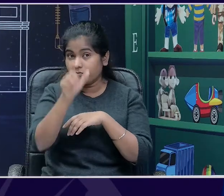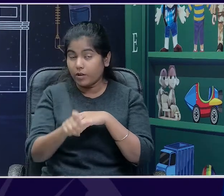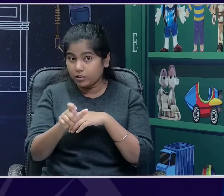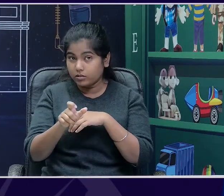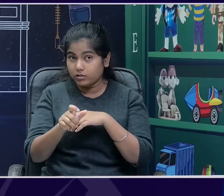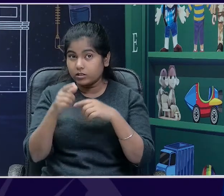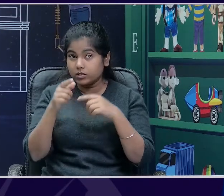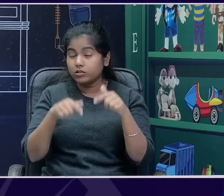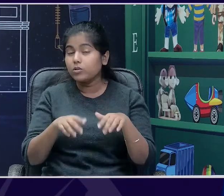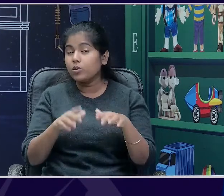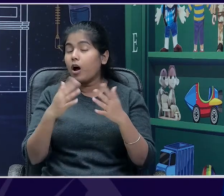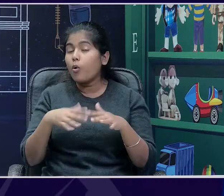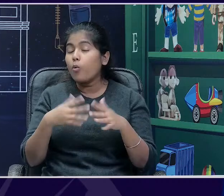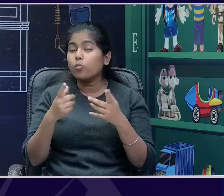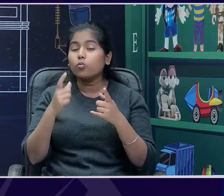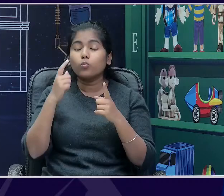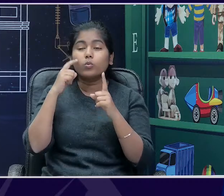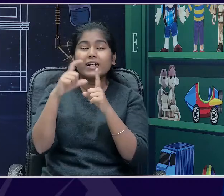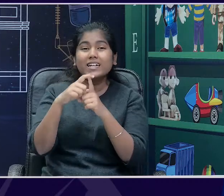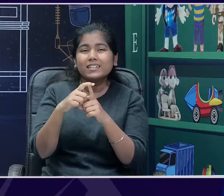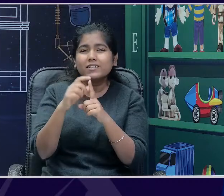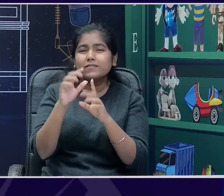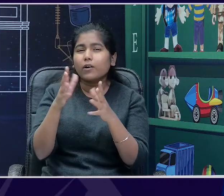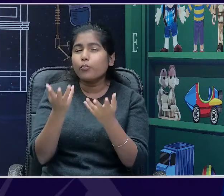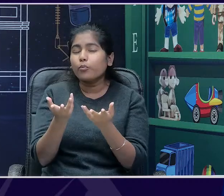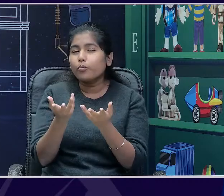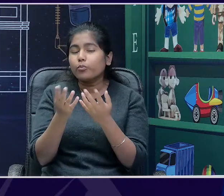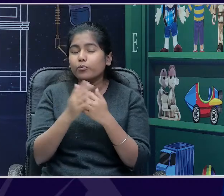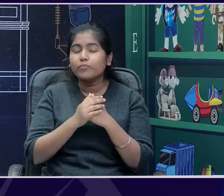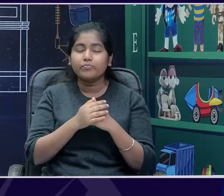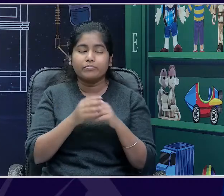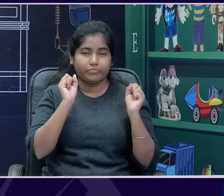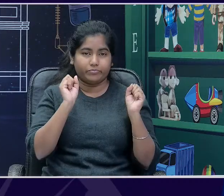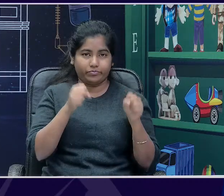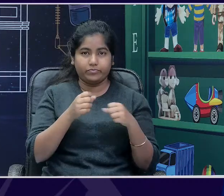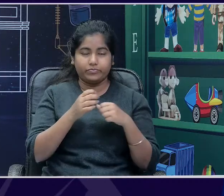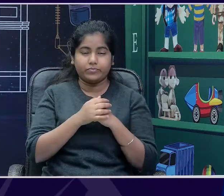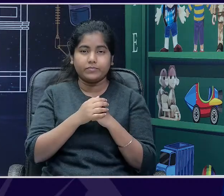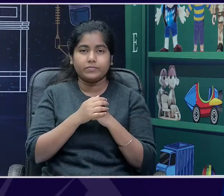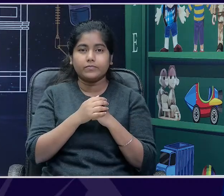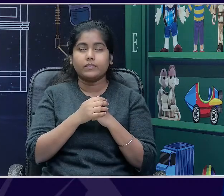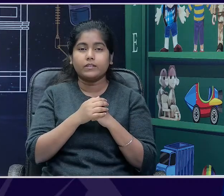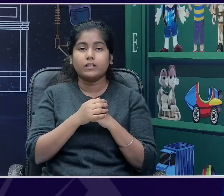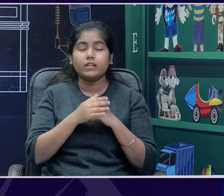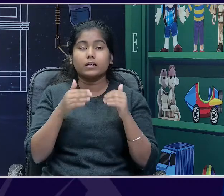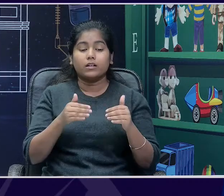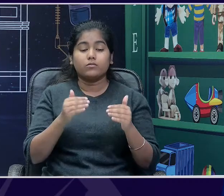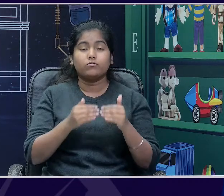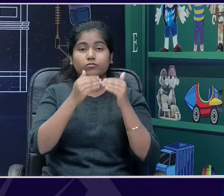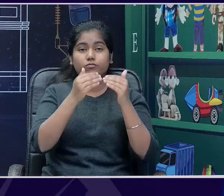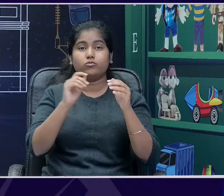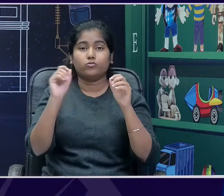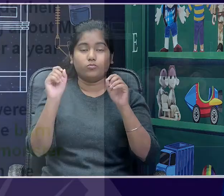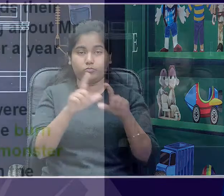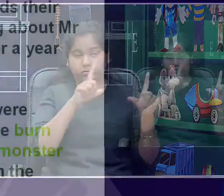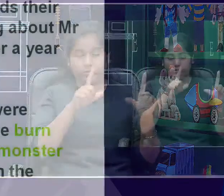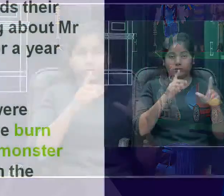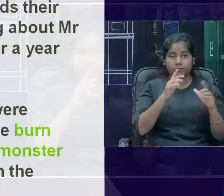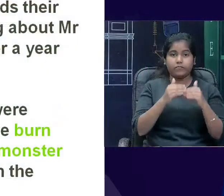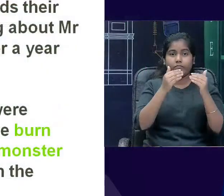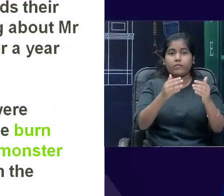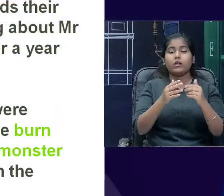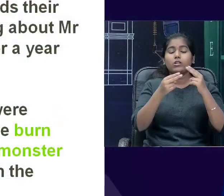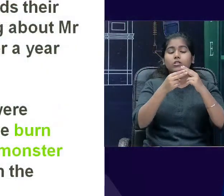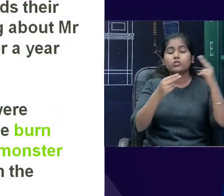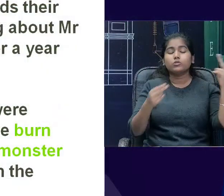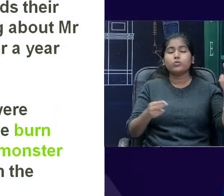To be a detective. Yeah, that was the thing. Okay. And here we move to the next slide. Okay. The story